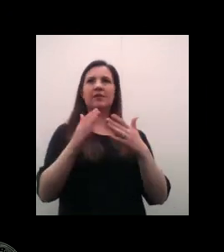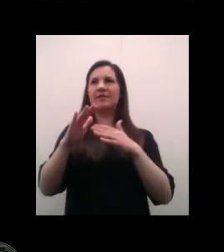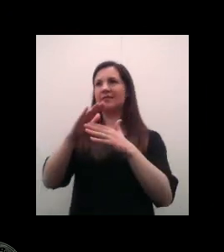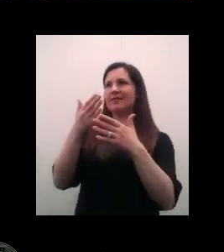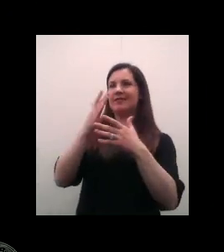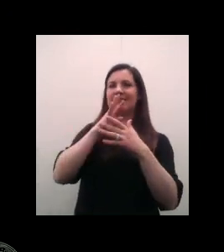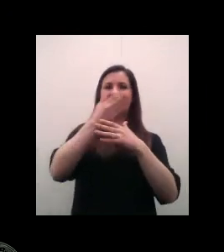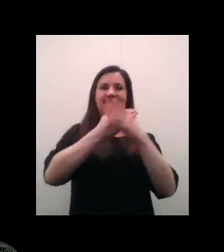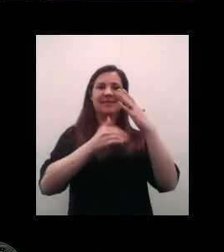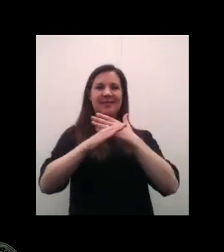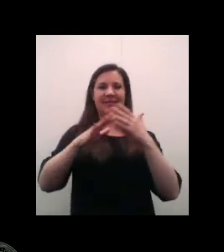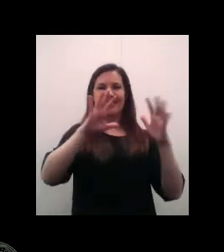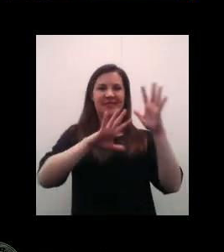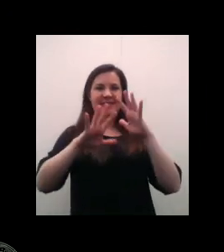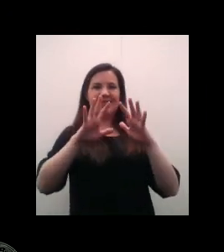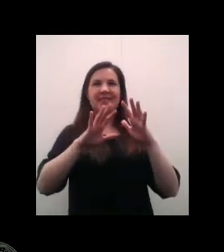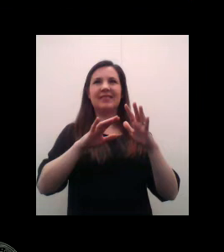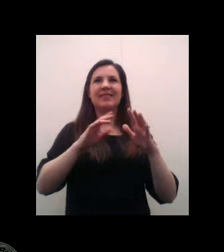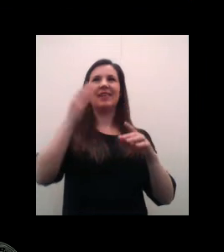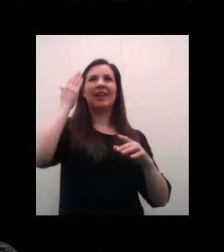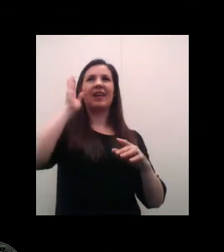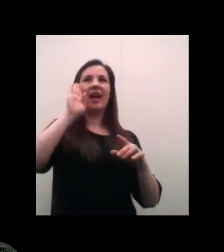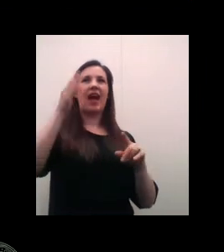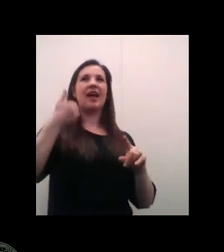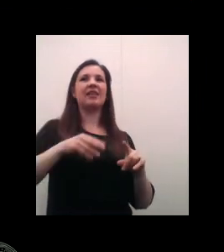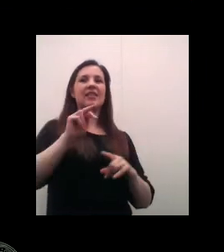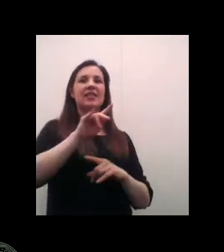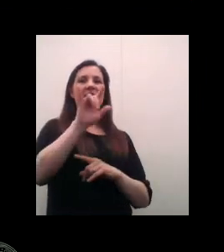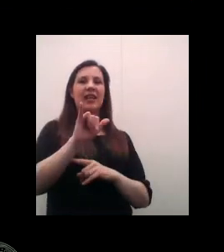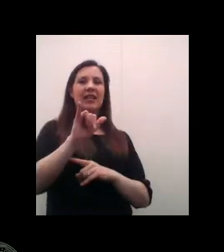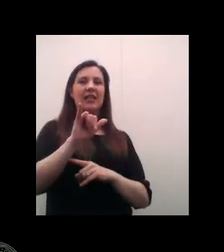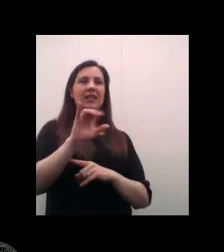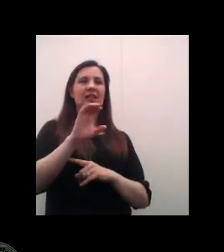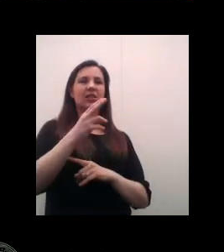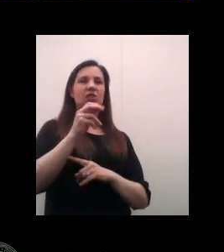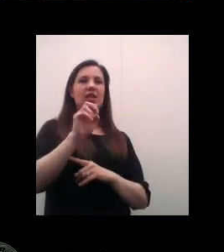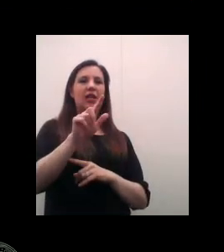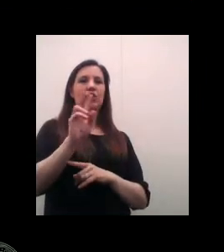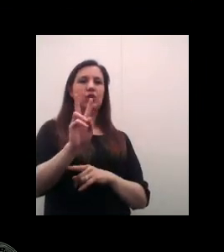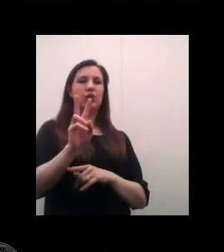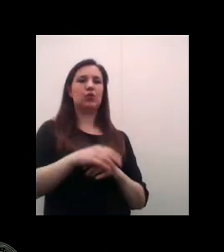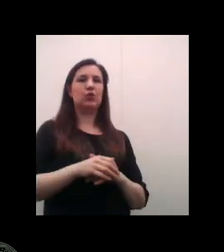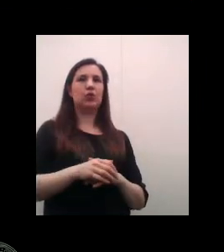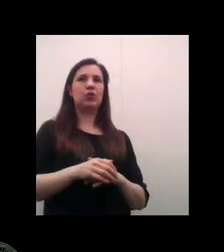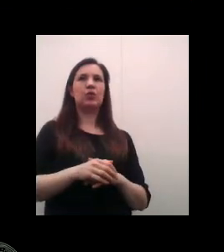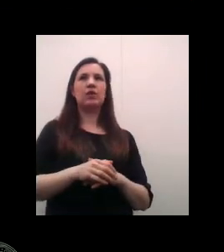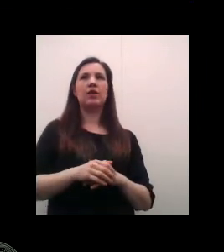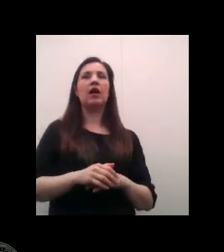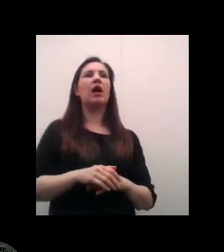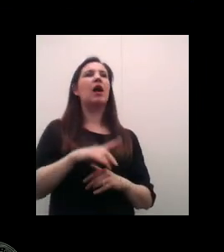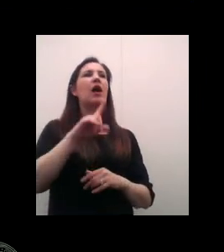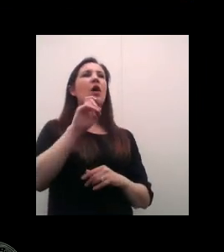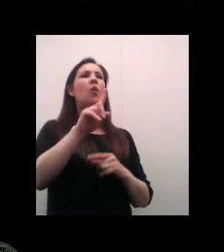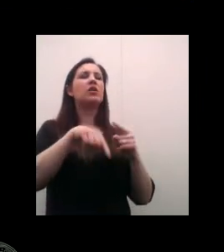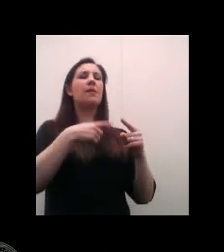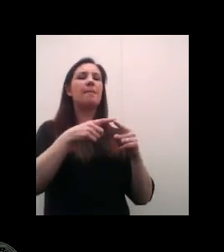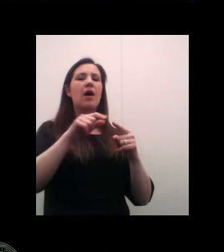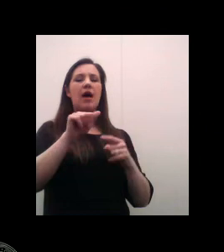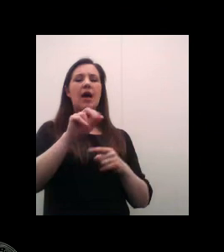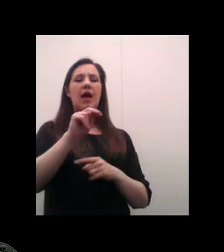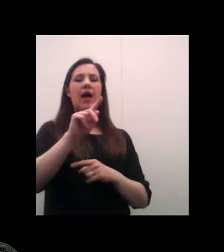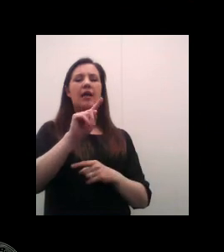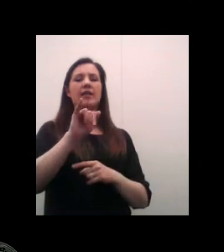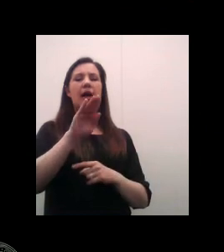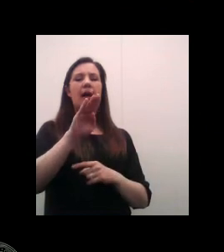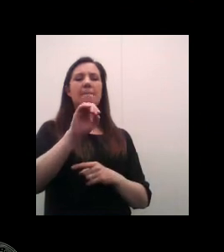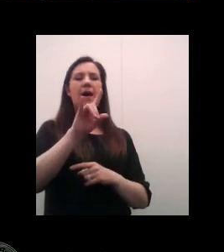Hello. Hi, can you hear me? It's Kelly from Channel 2. Hi, Kelly. Hi. So I have a question about the antibody testing. How